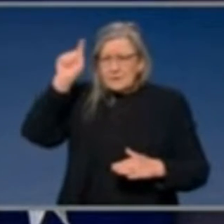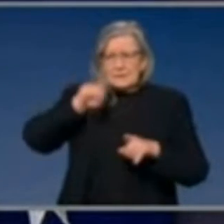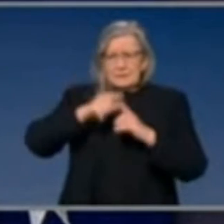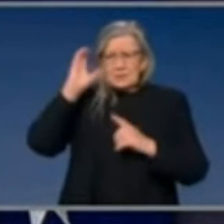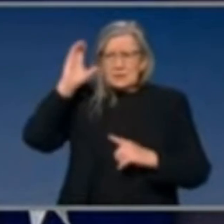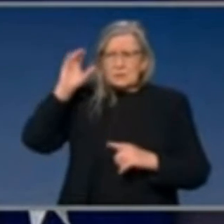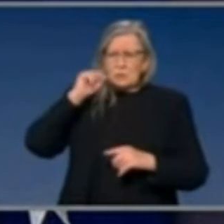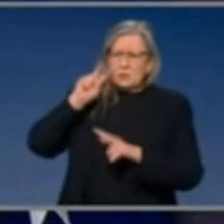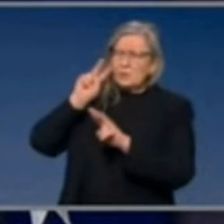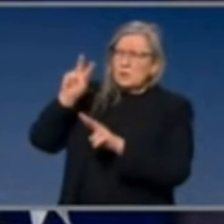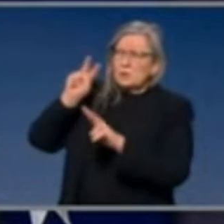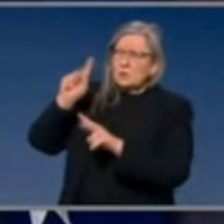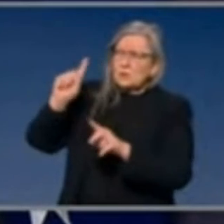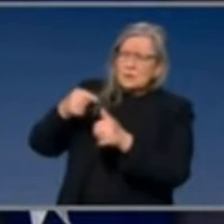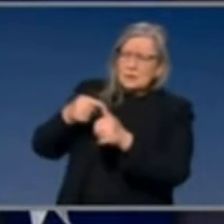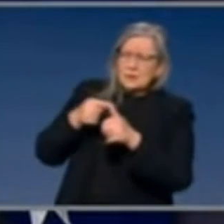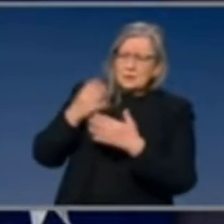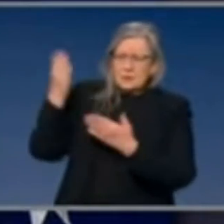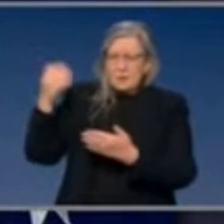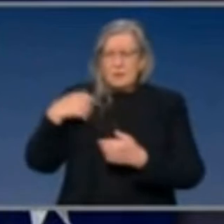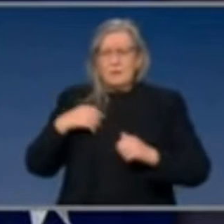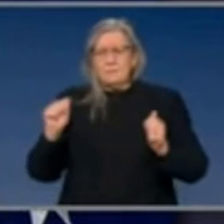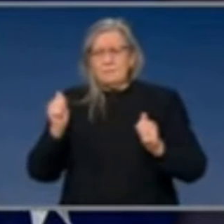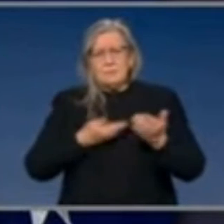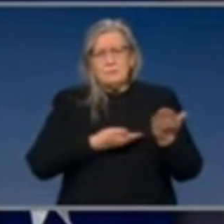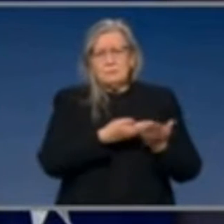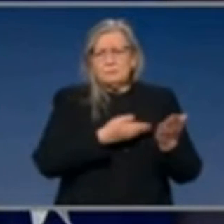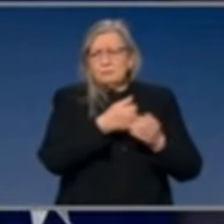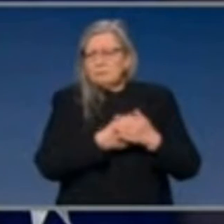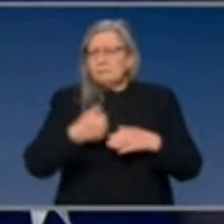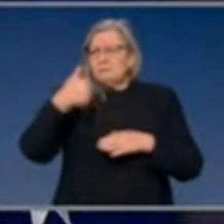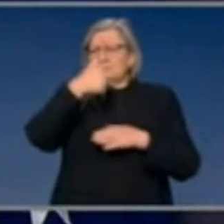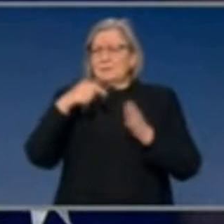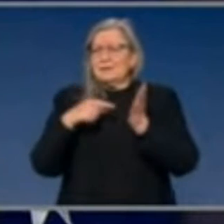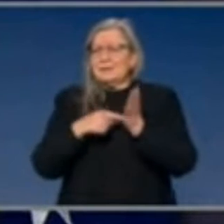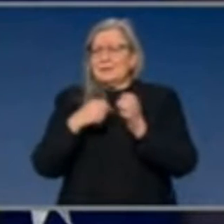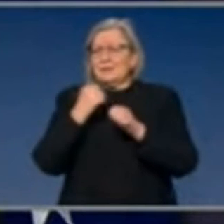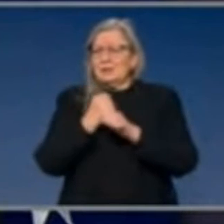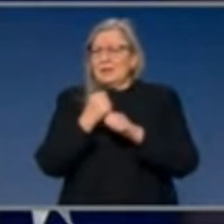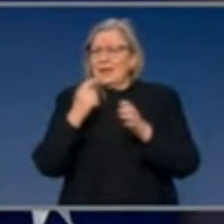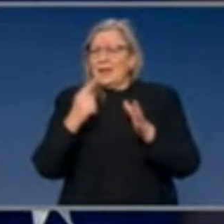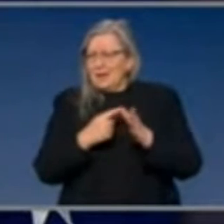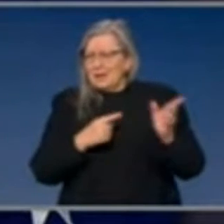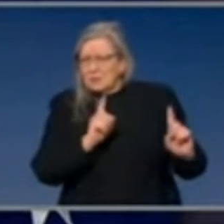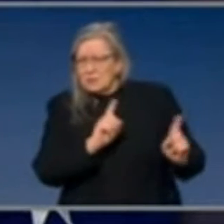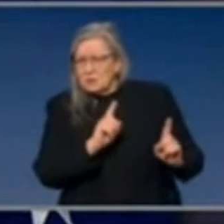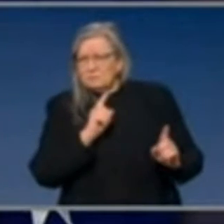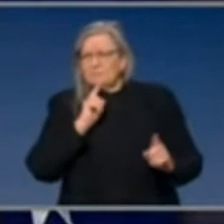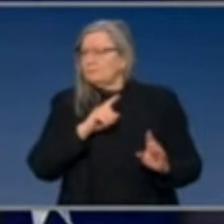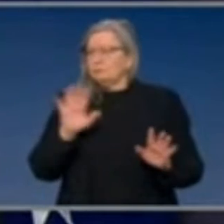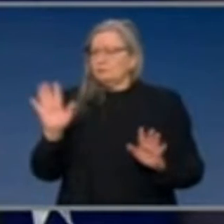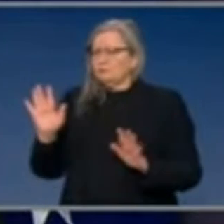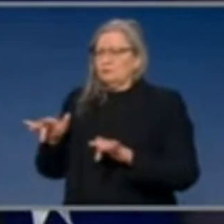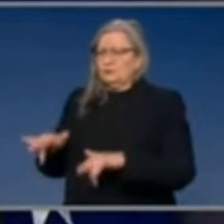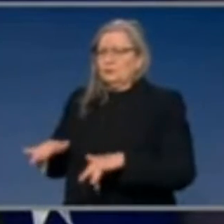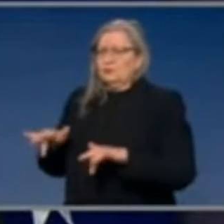spoke to the head of the TGA this week, Professor Skerritt, to ask what the latest on that was, and he affirmed that no regulator in